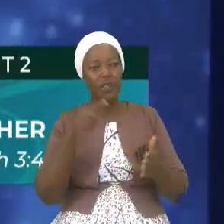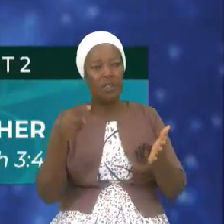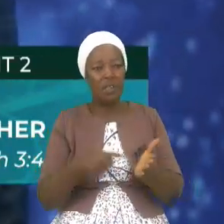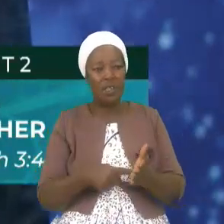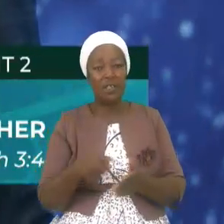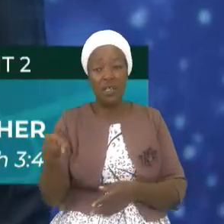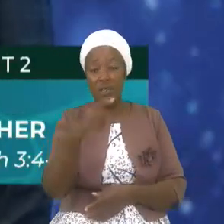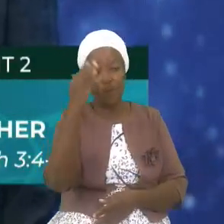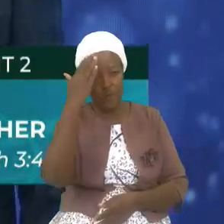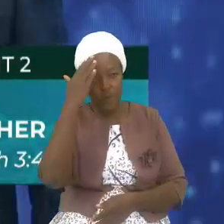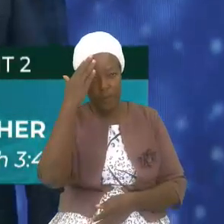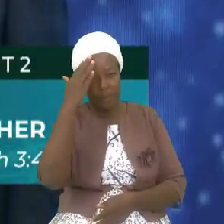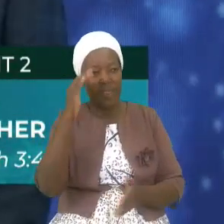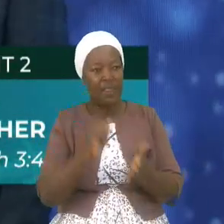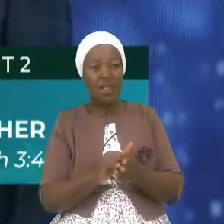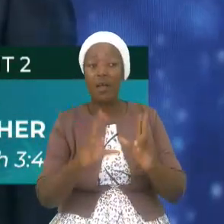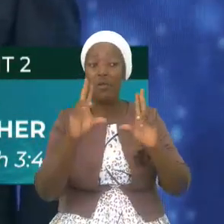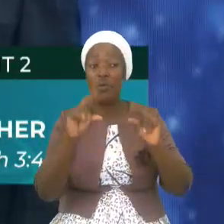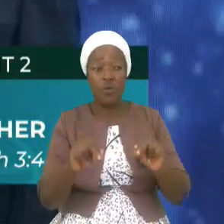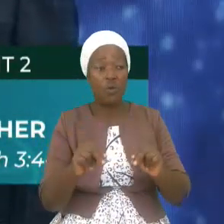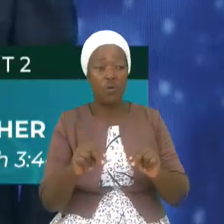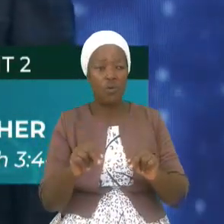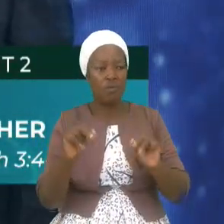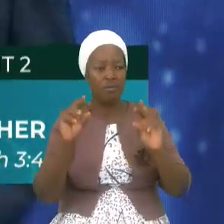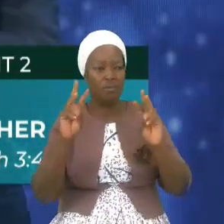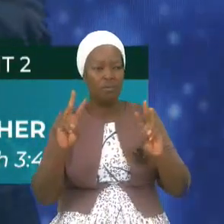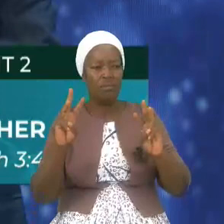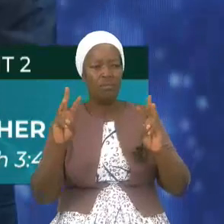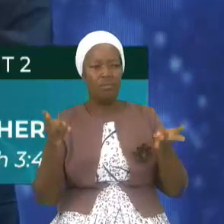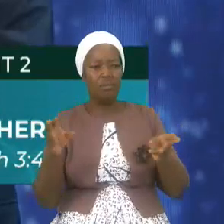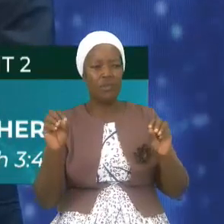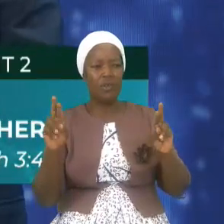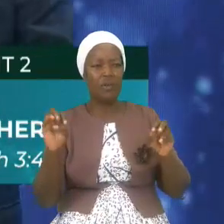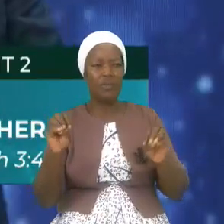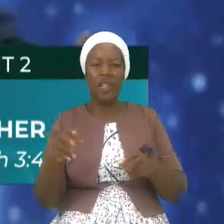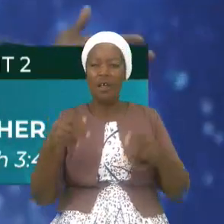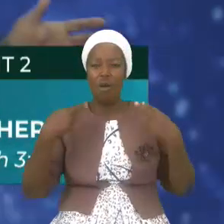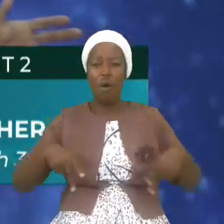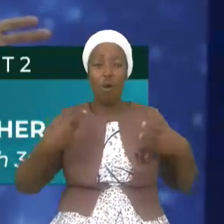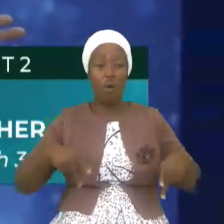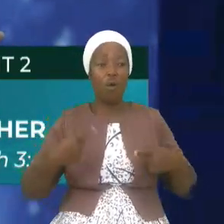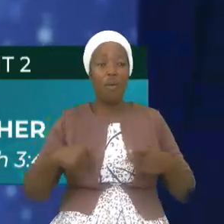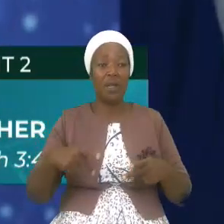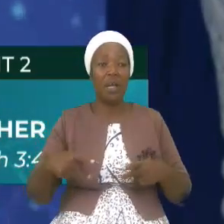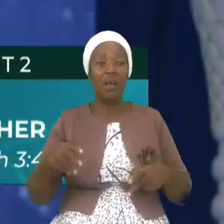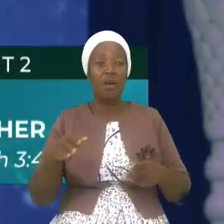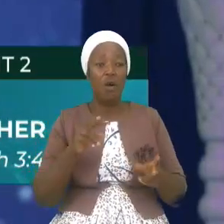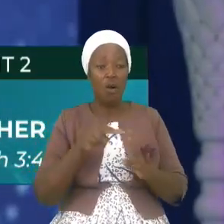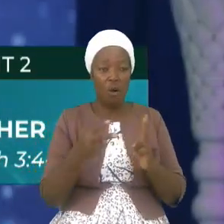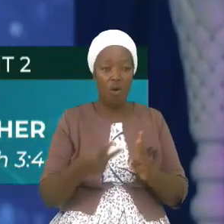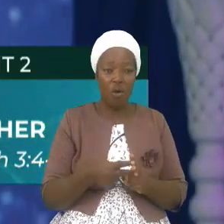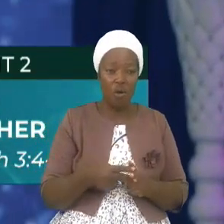no unclean person, Belshazzar, unclean person, those wives, those